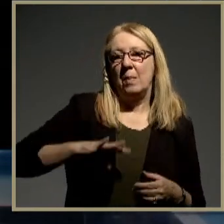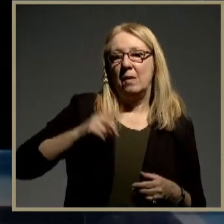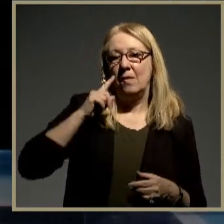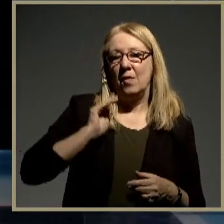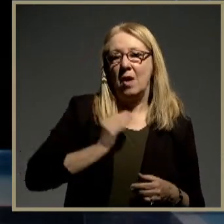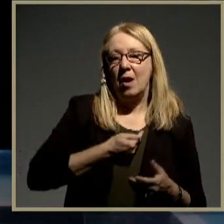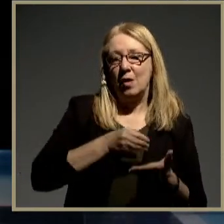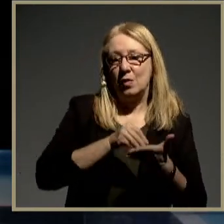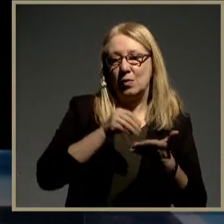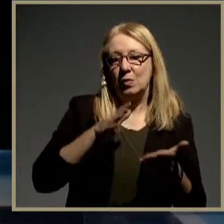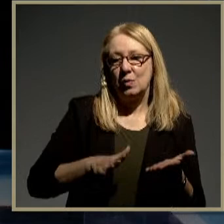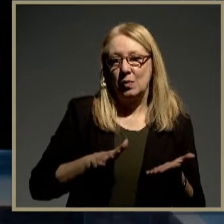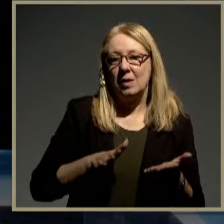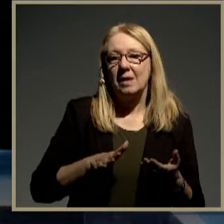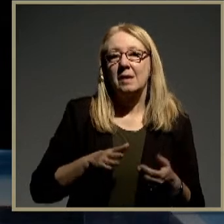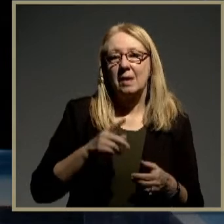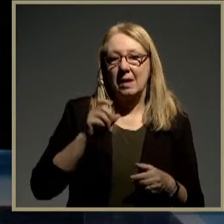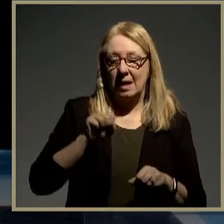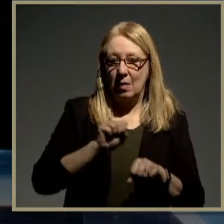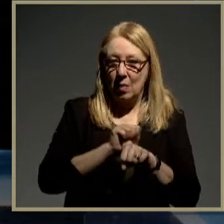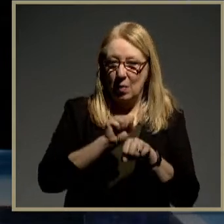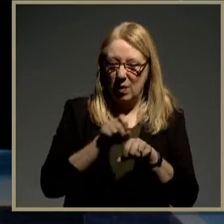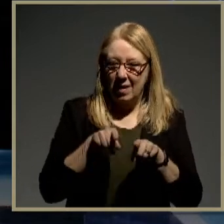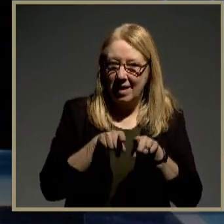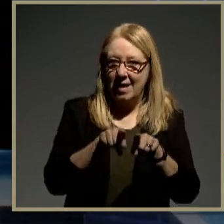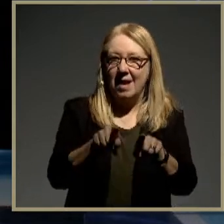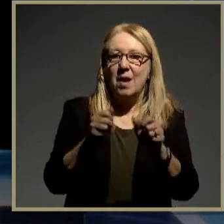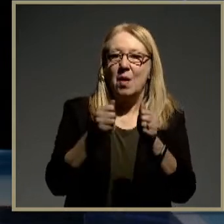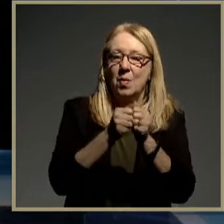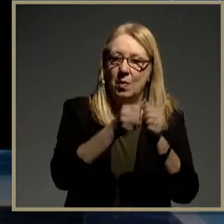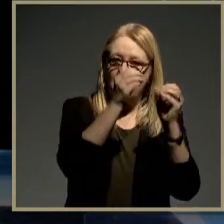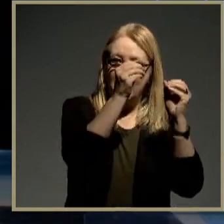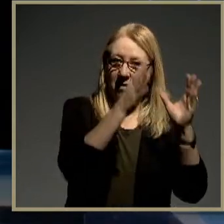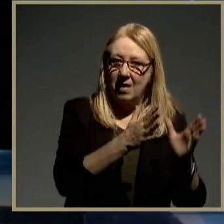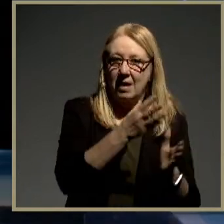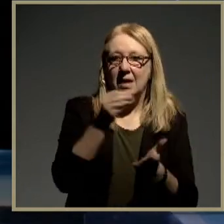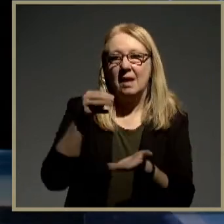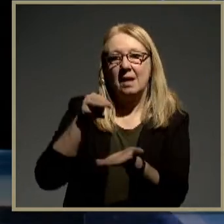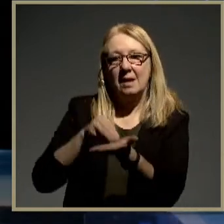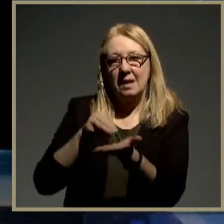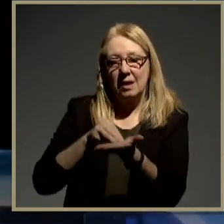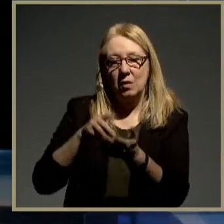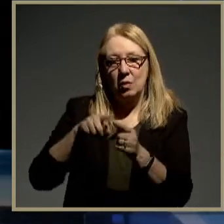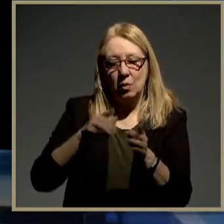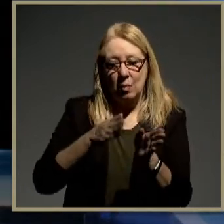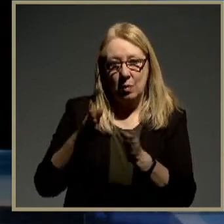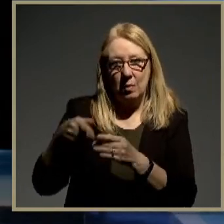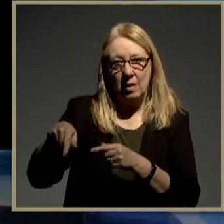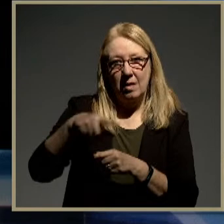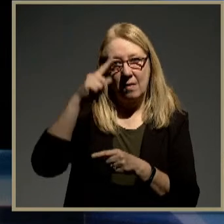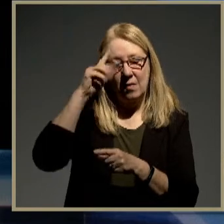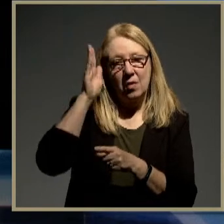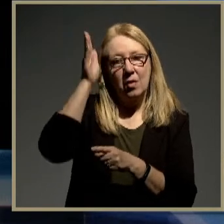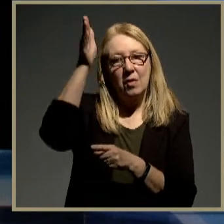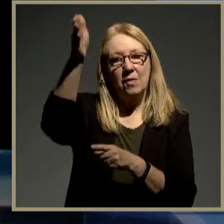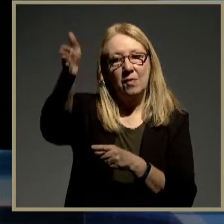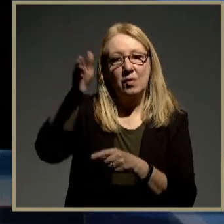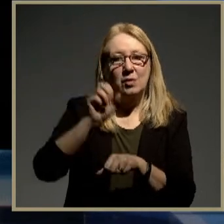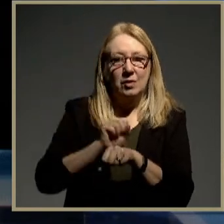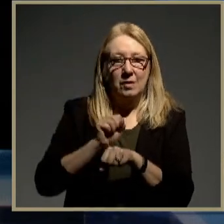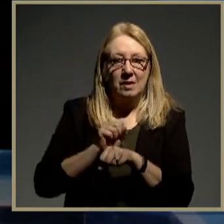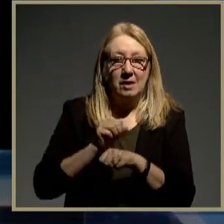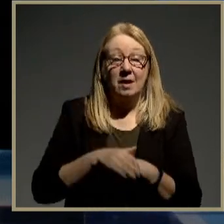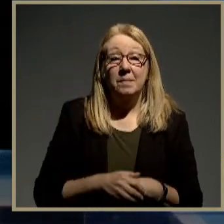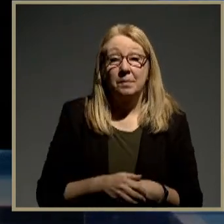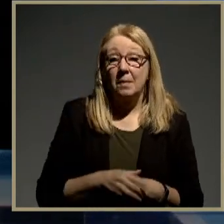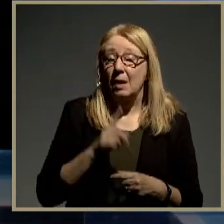the ability to work side by side with faculty and physicians to prepare them for their future careers.